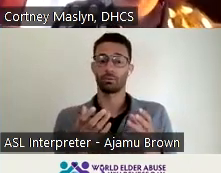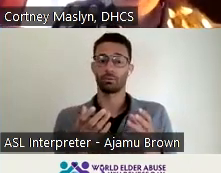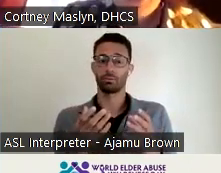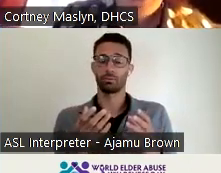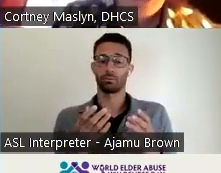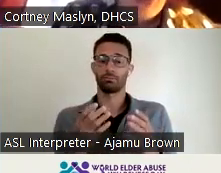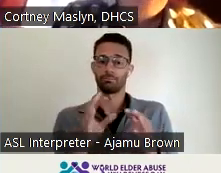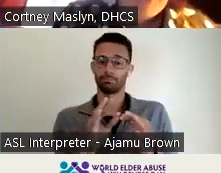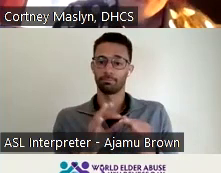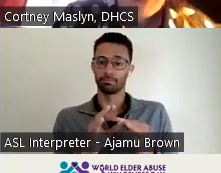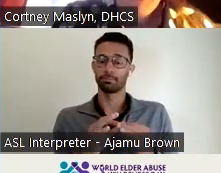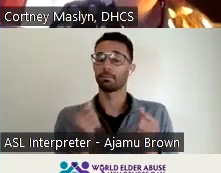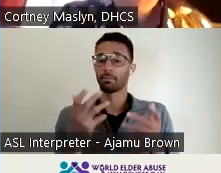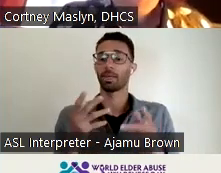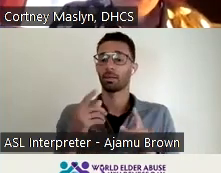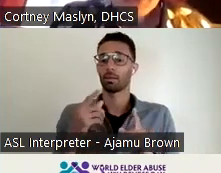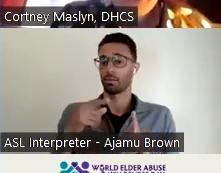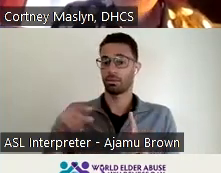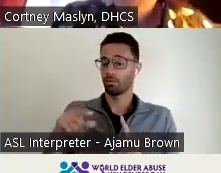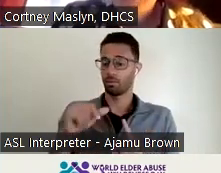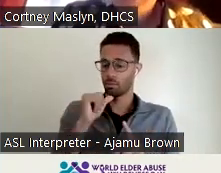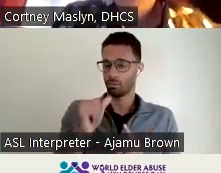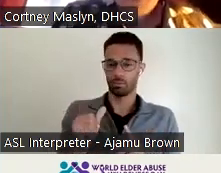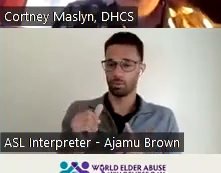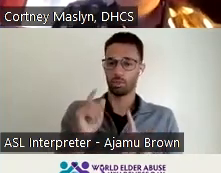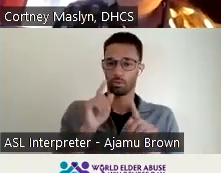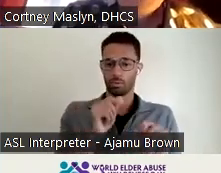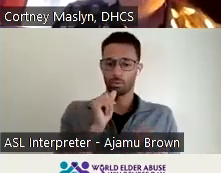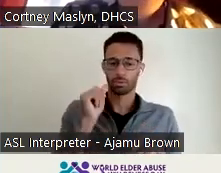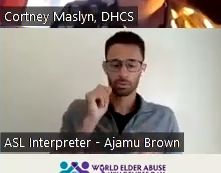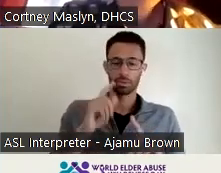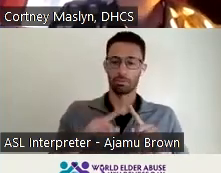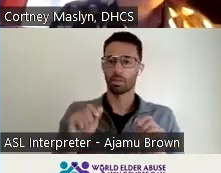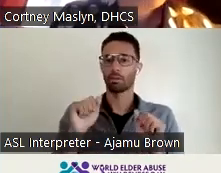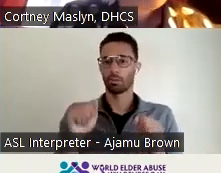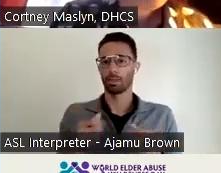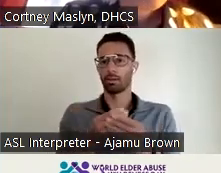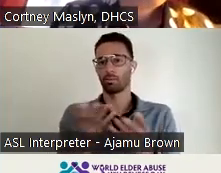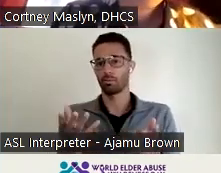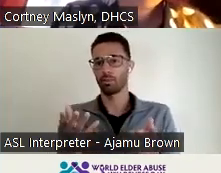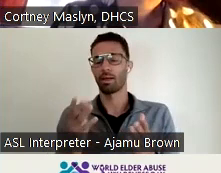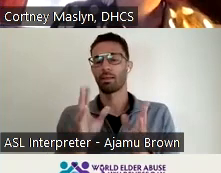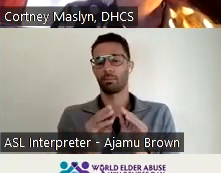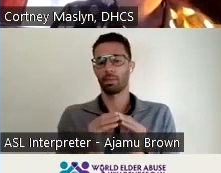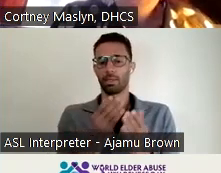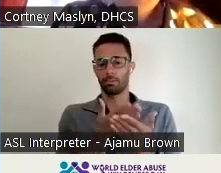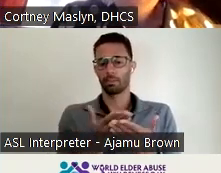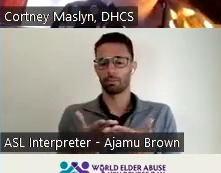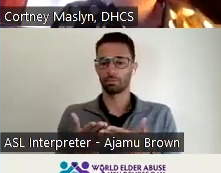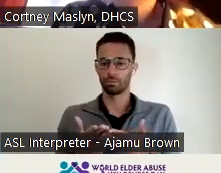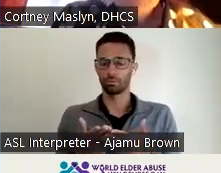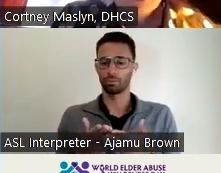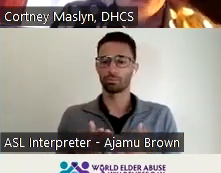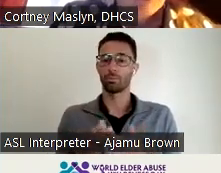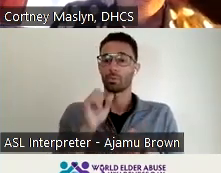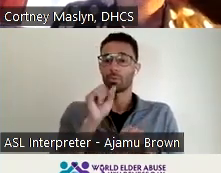and if you weren't, we will be able to provide the meeting material shortly, is really just focusing on some of the work that we're doing here at